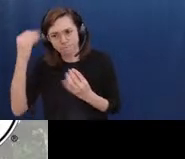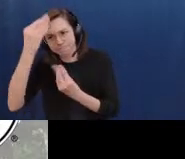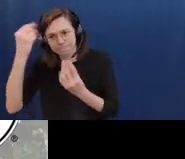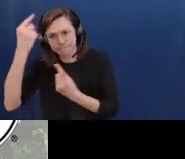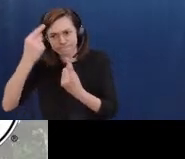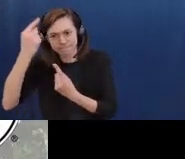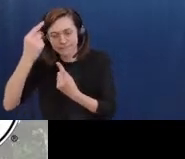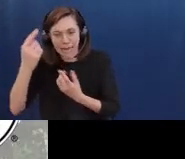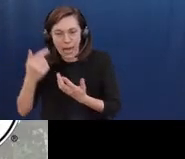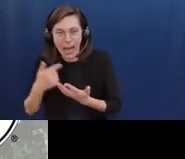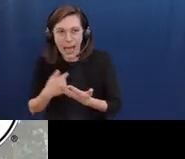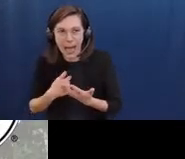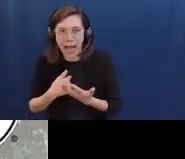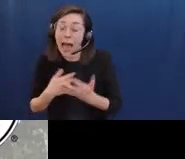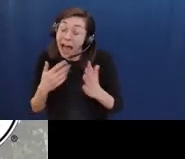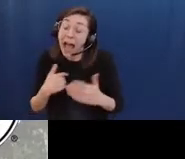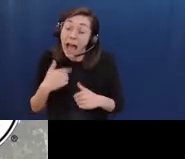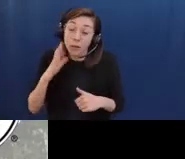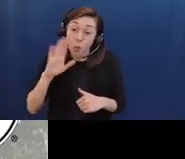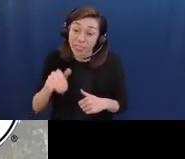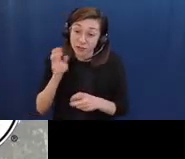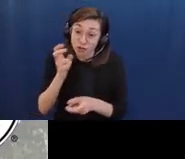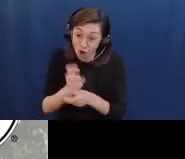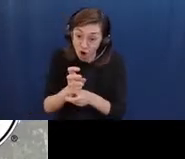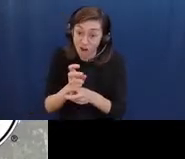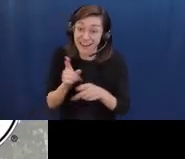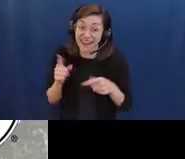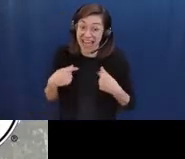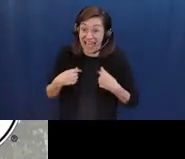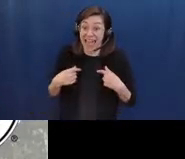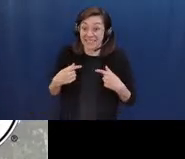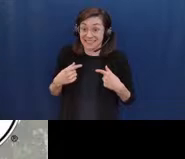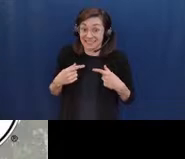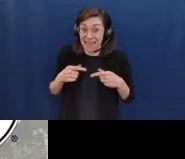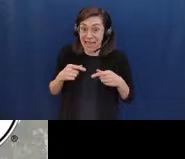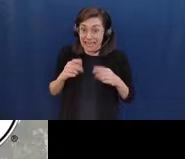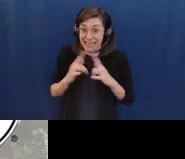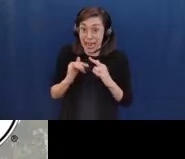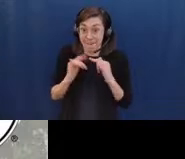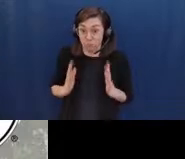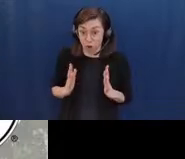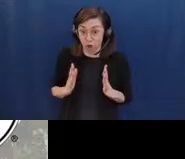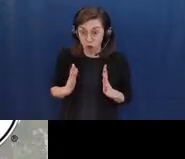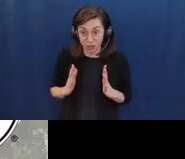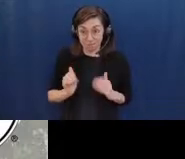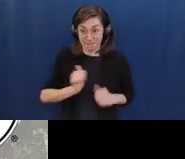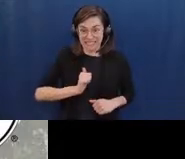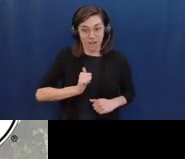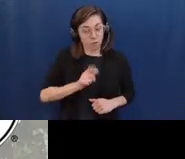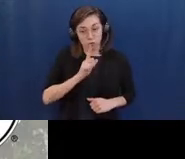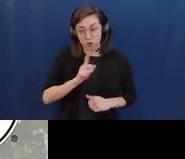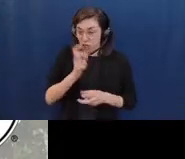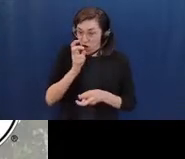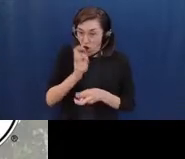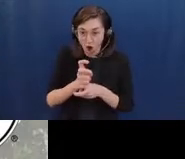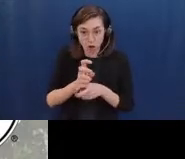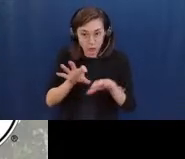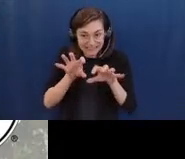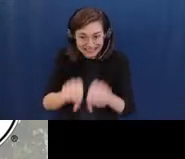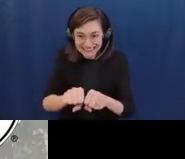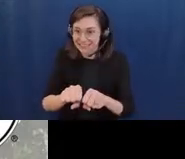to, I know it's very hard as an active camper to get into Oregon State Parks. And I feel that frustration